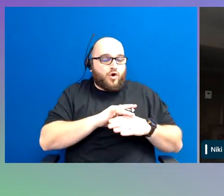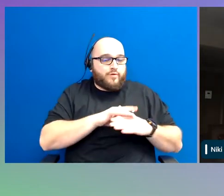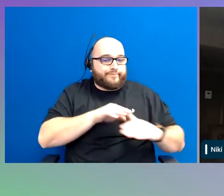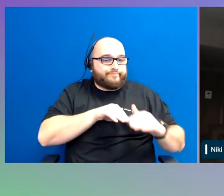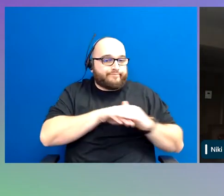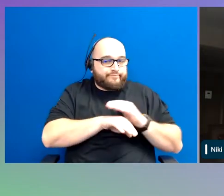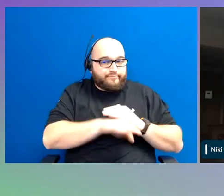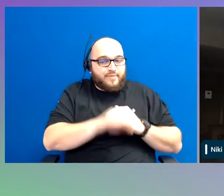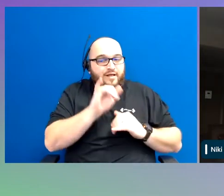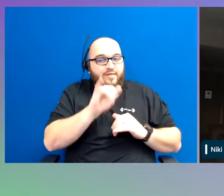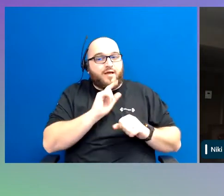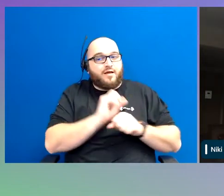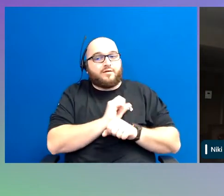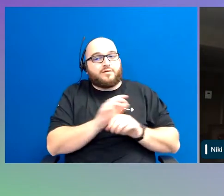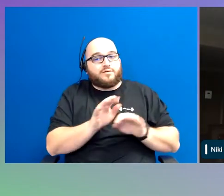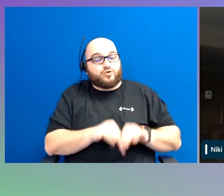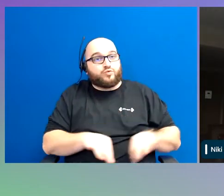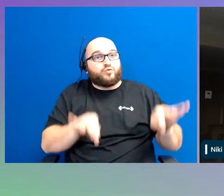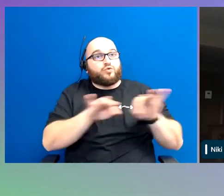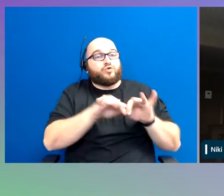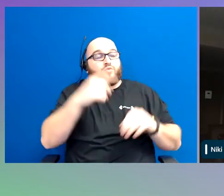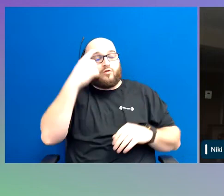is crucial for a media company.